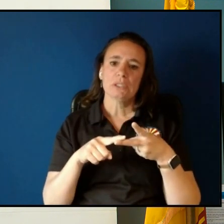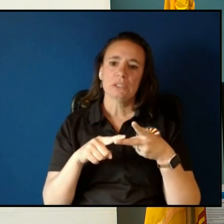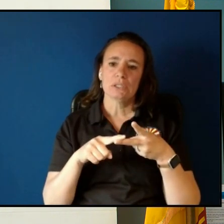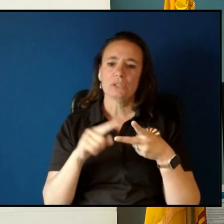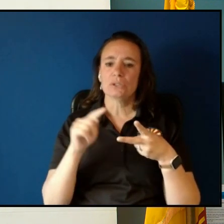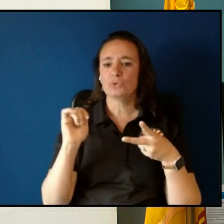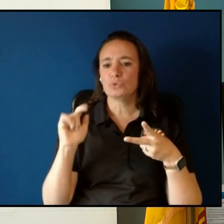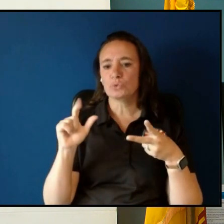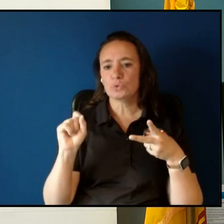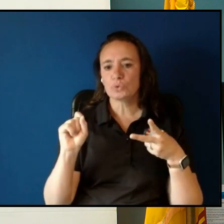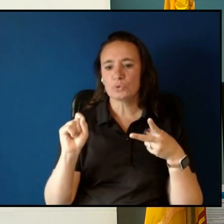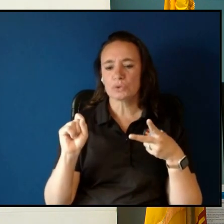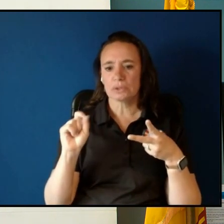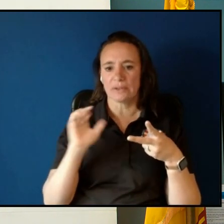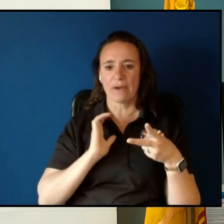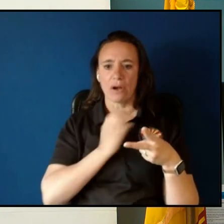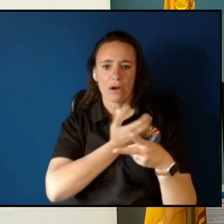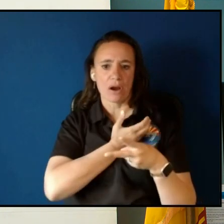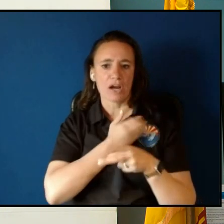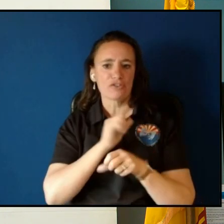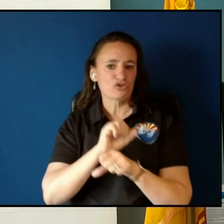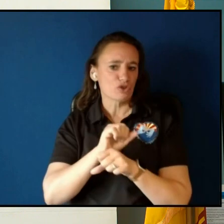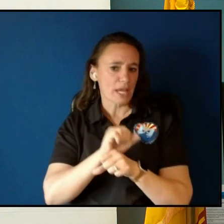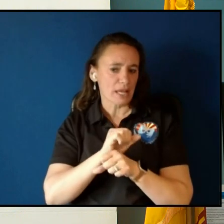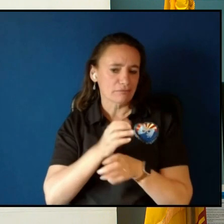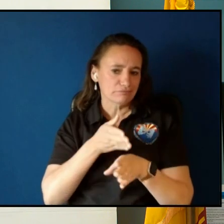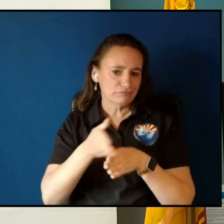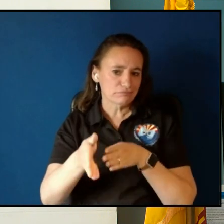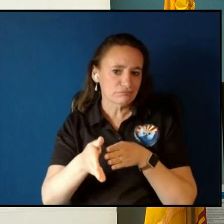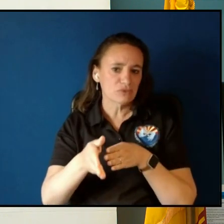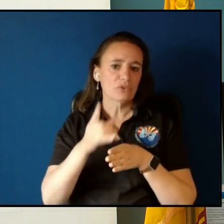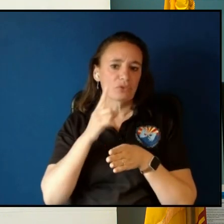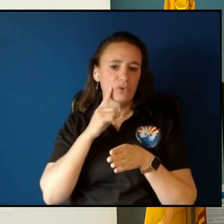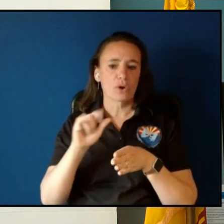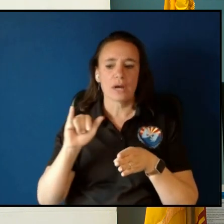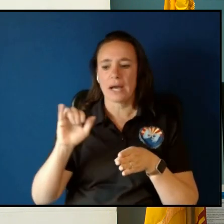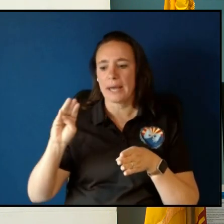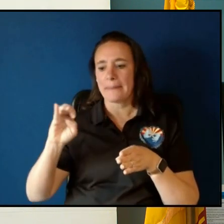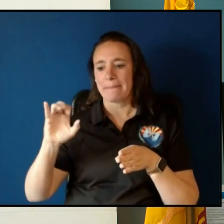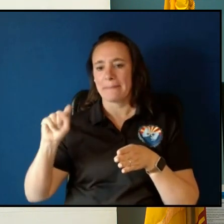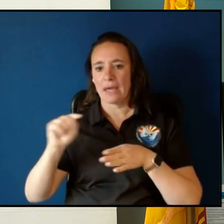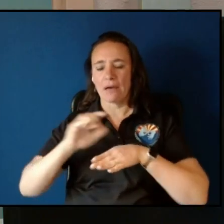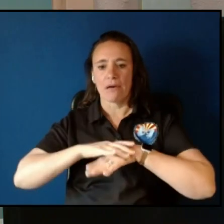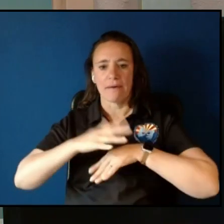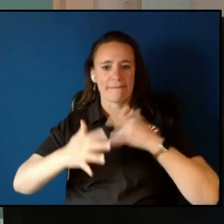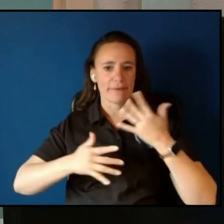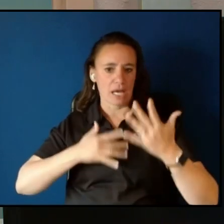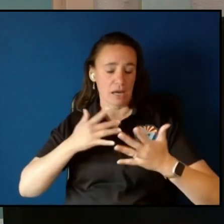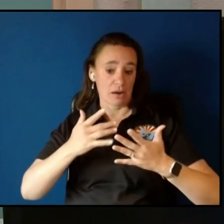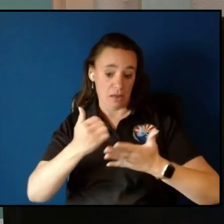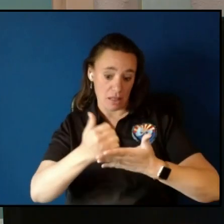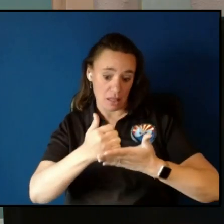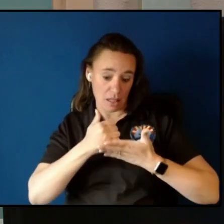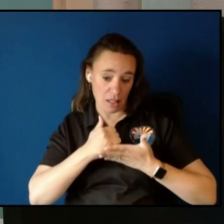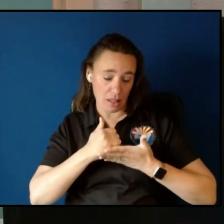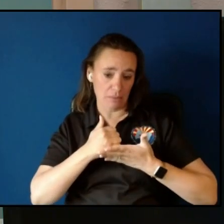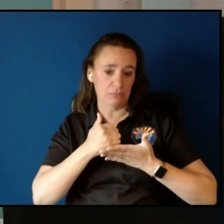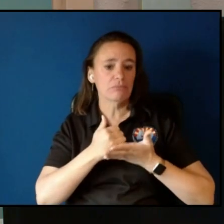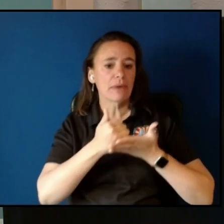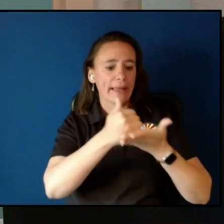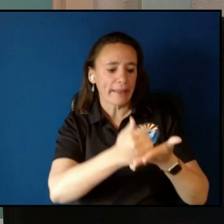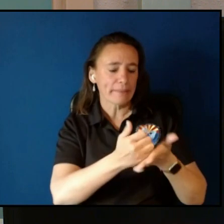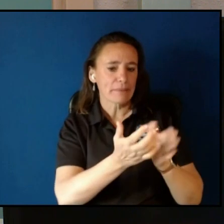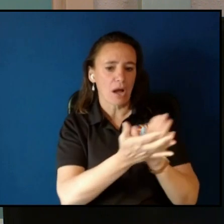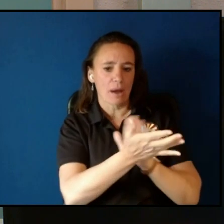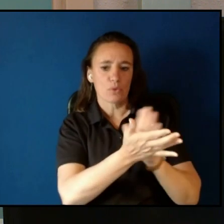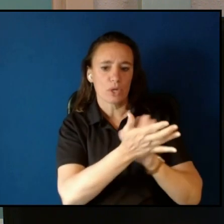of the trade for us incident meteorologists when we get on a fire, things that we use to help us be able to help the operations folks and those